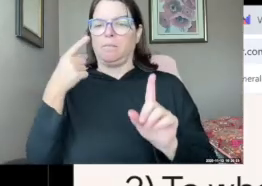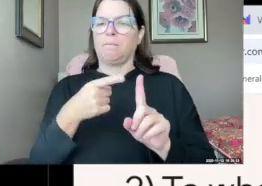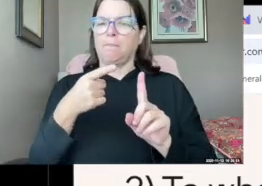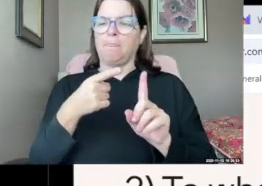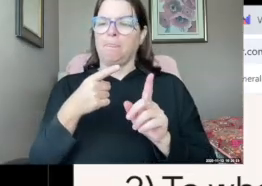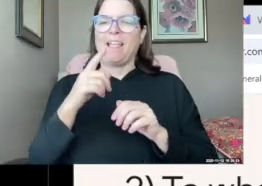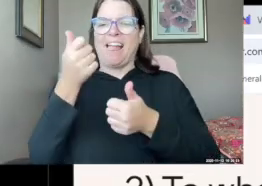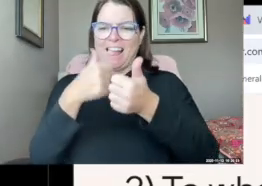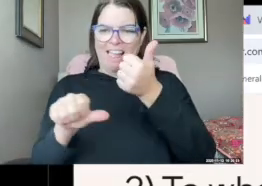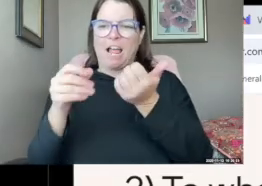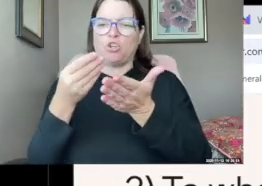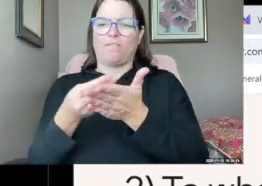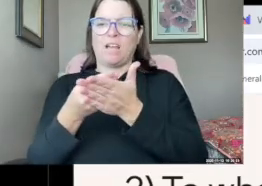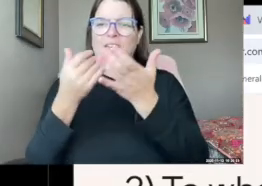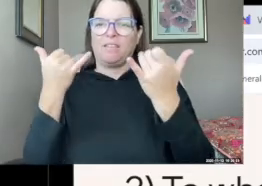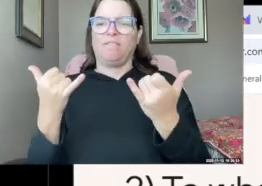feels like it is